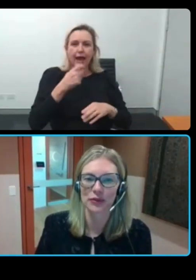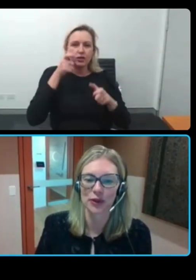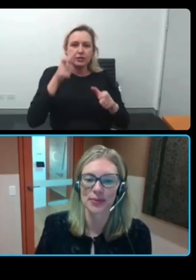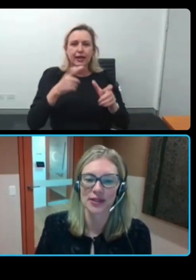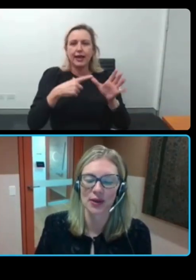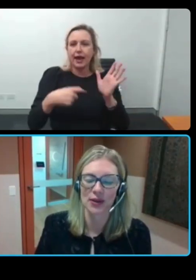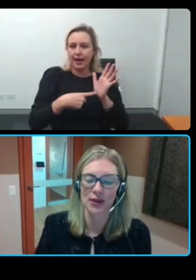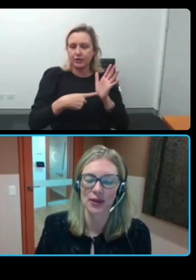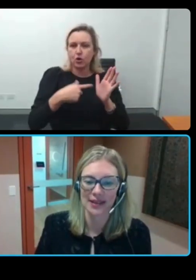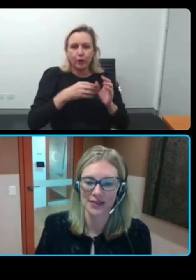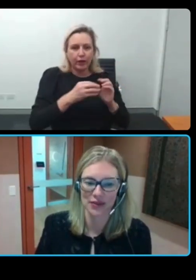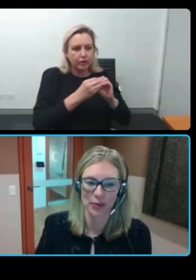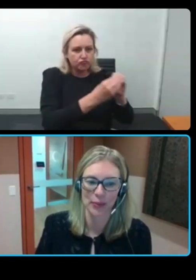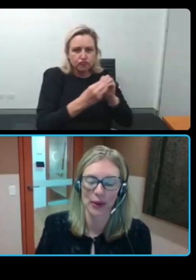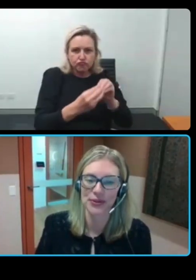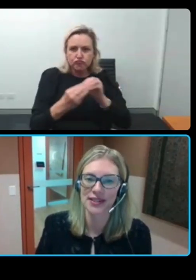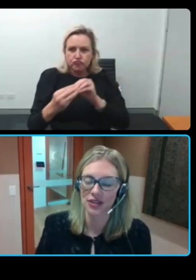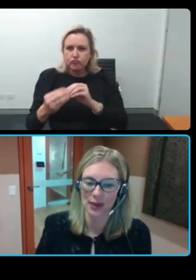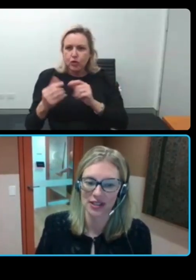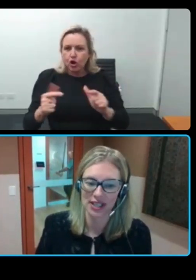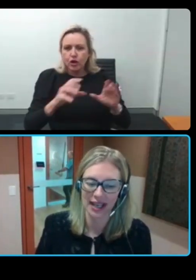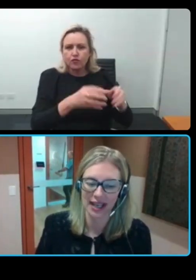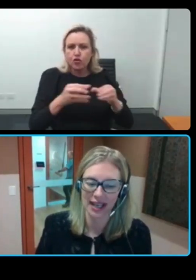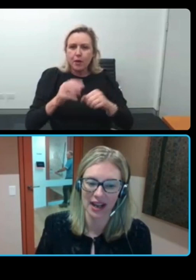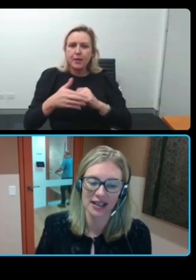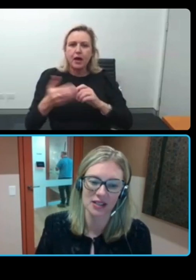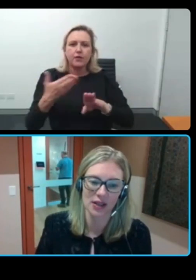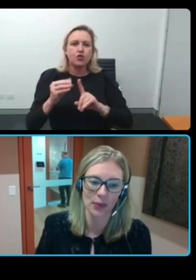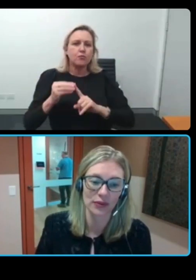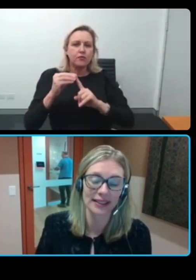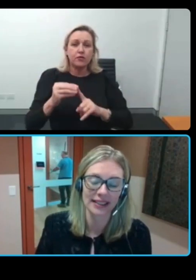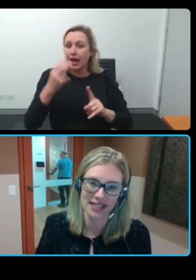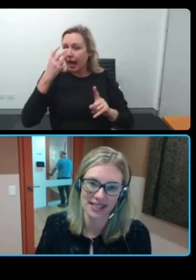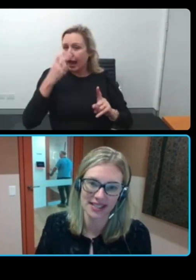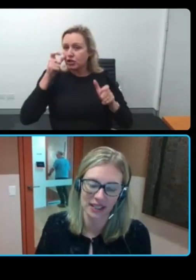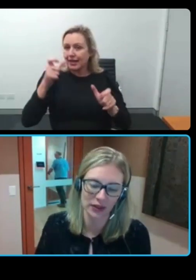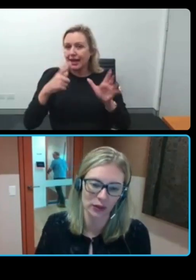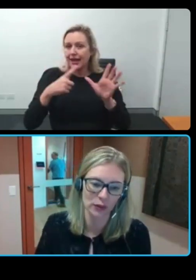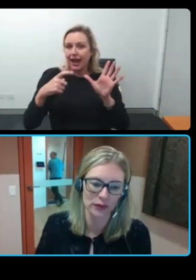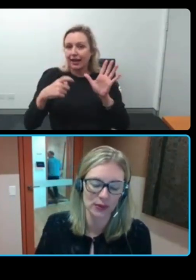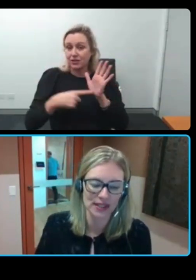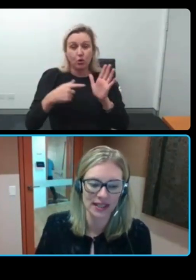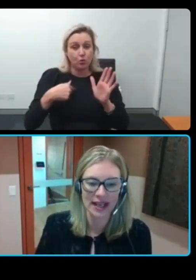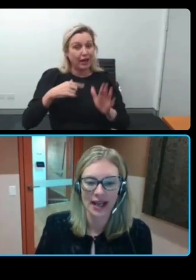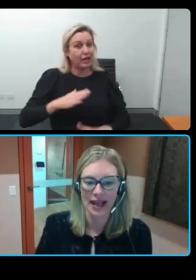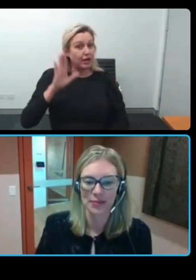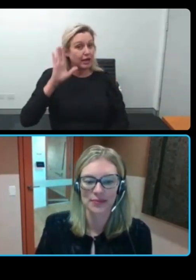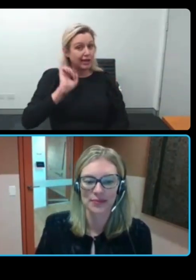with a number of groups on aspects of the proposed new Aged Care Act, and we're really interested in hearing your